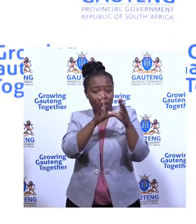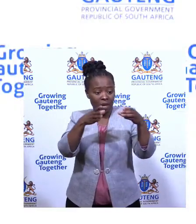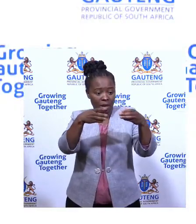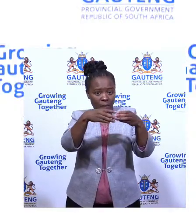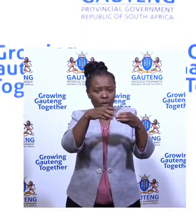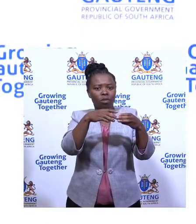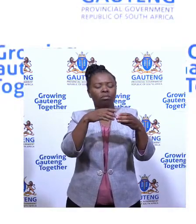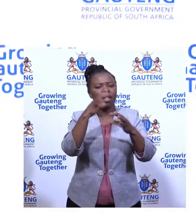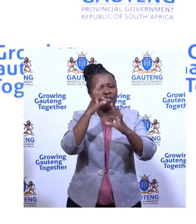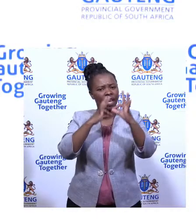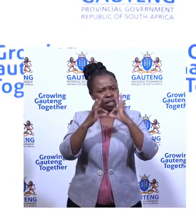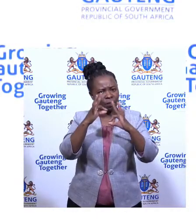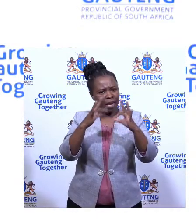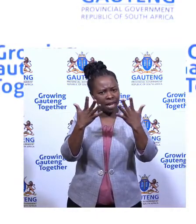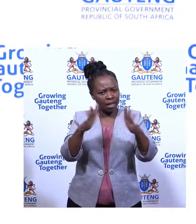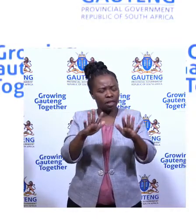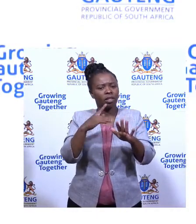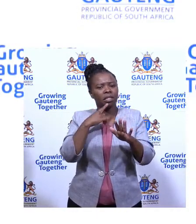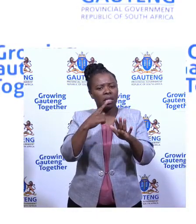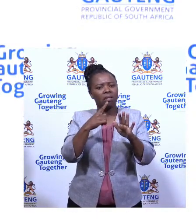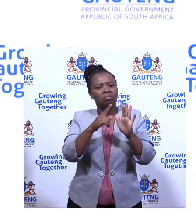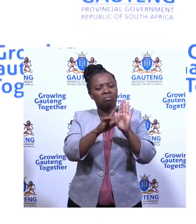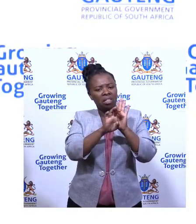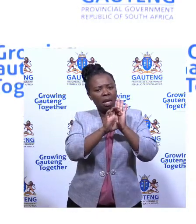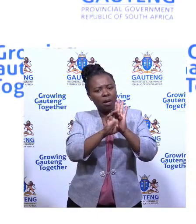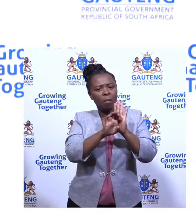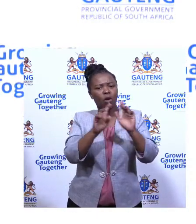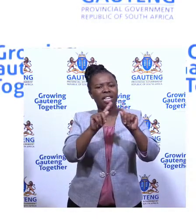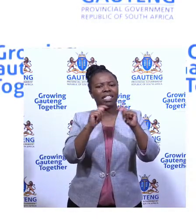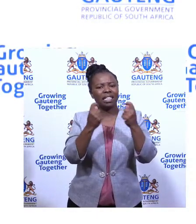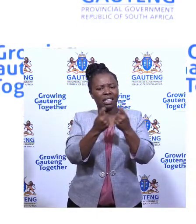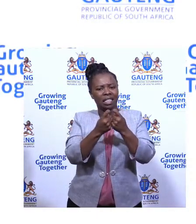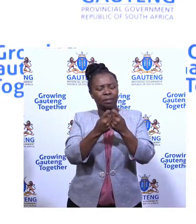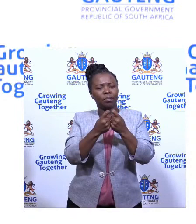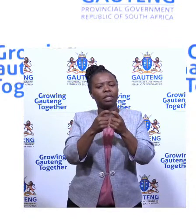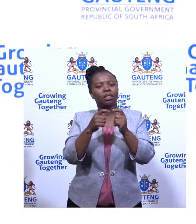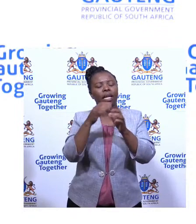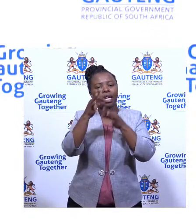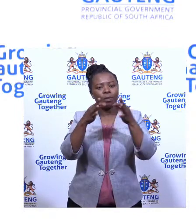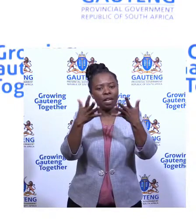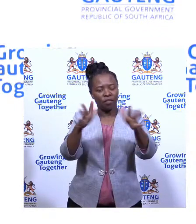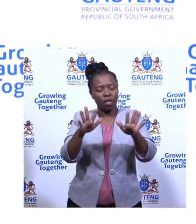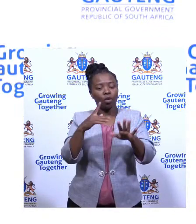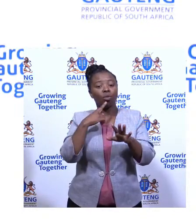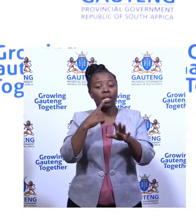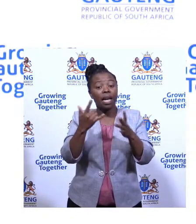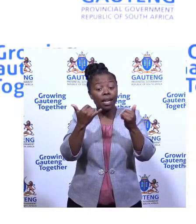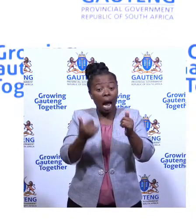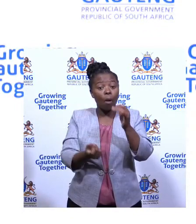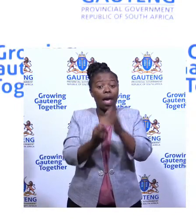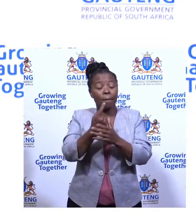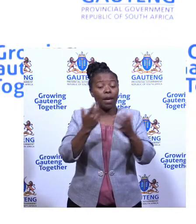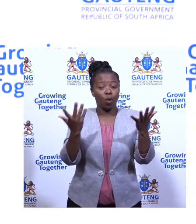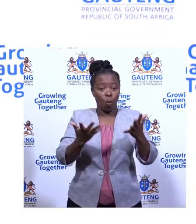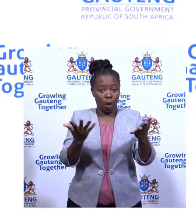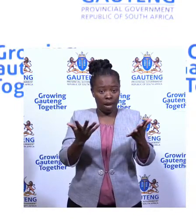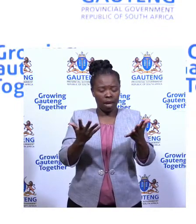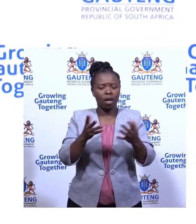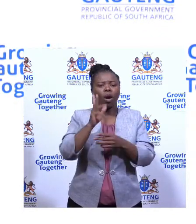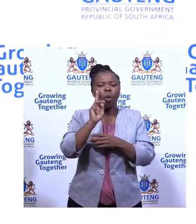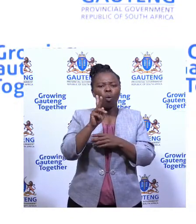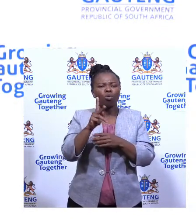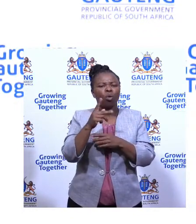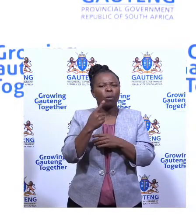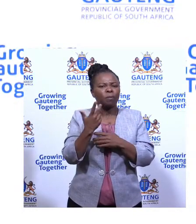that the modeling team is talking about. We've got to say, where are they happening? There's also observance